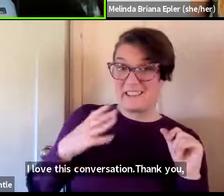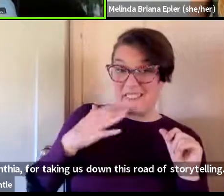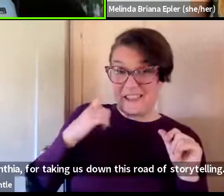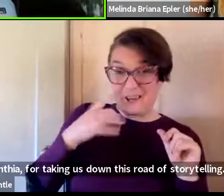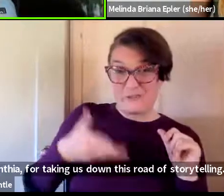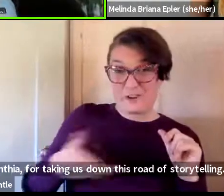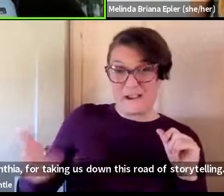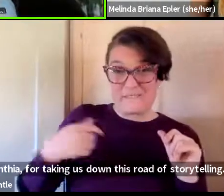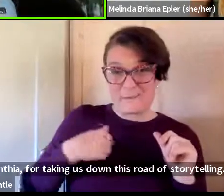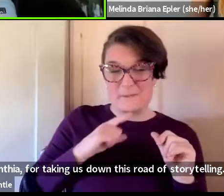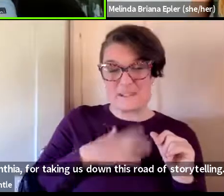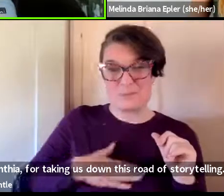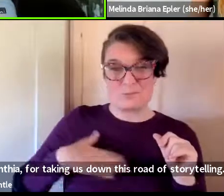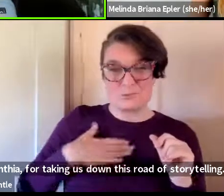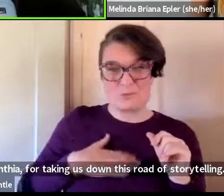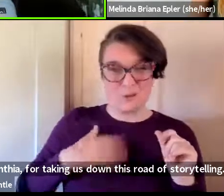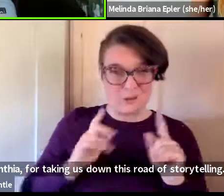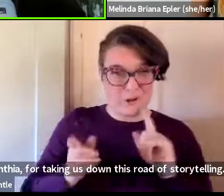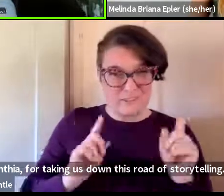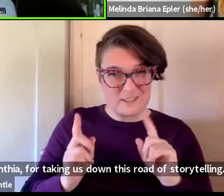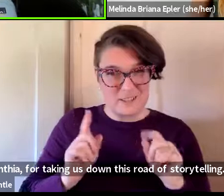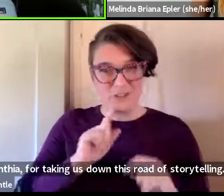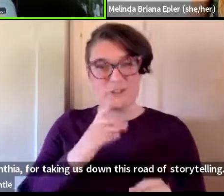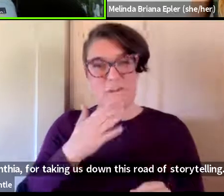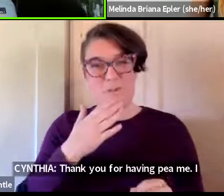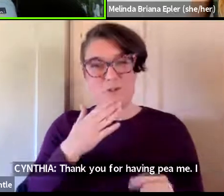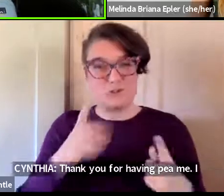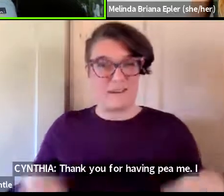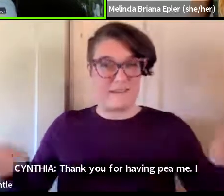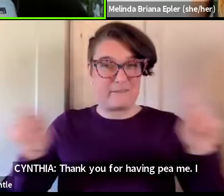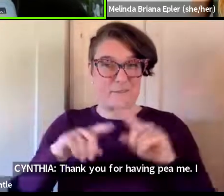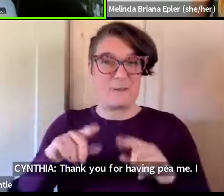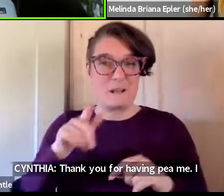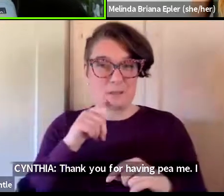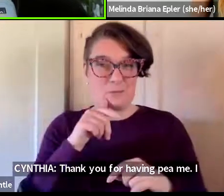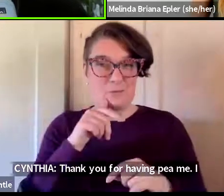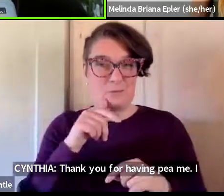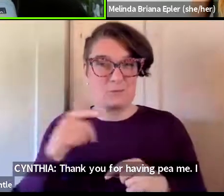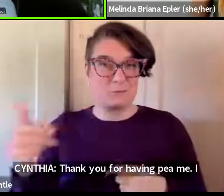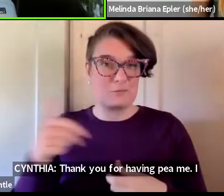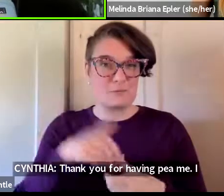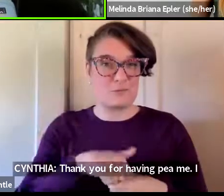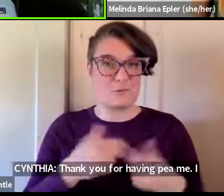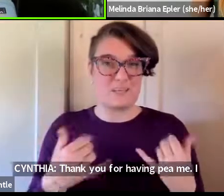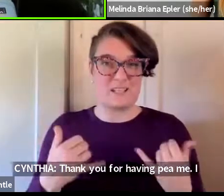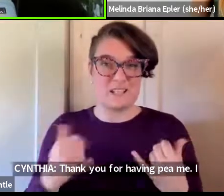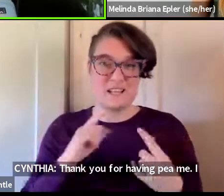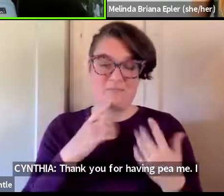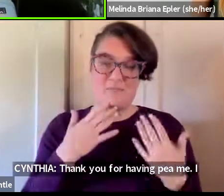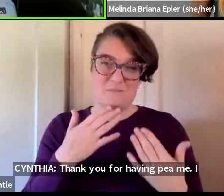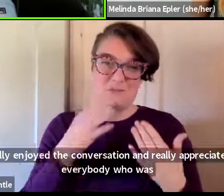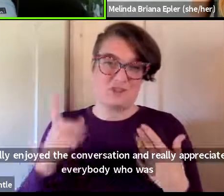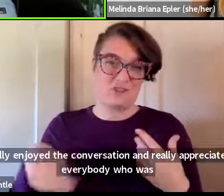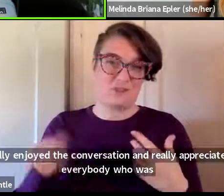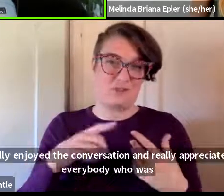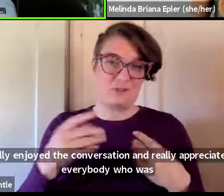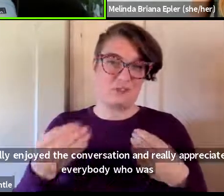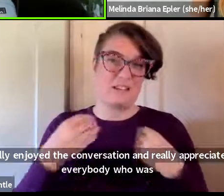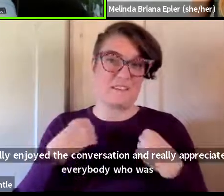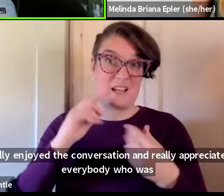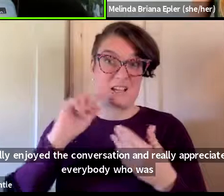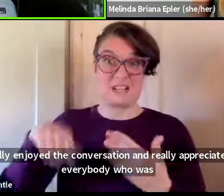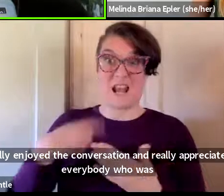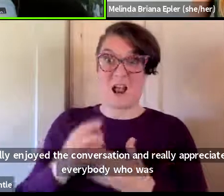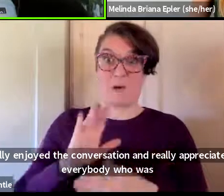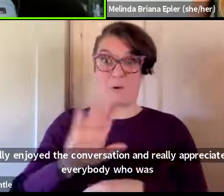really enjoyed the conversation, and I really appreciate everybody who was able to join today. I really appreciate you giving us an hour of your